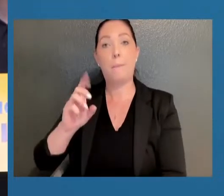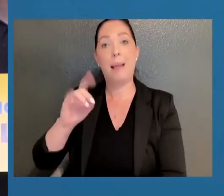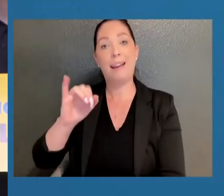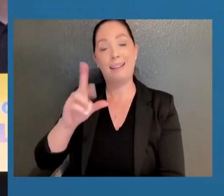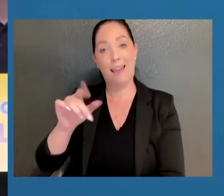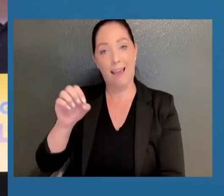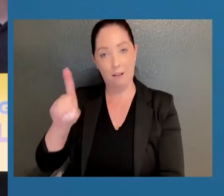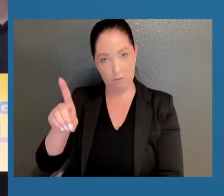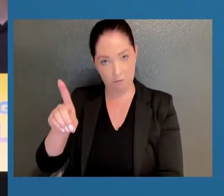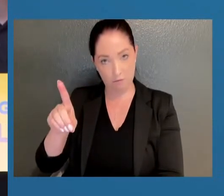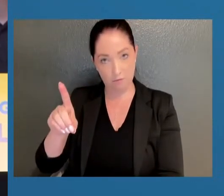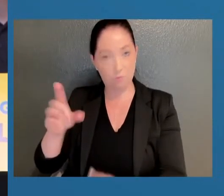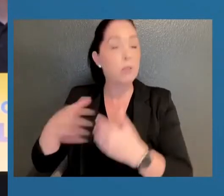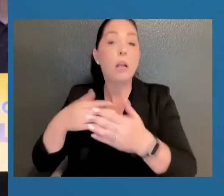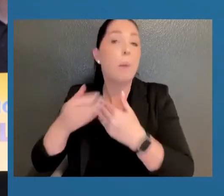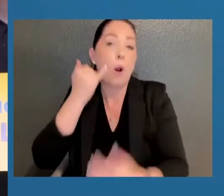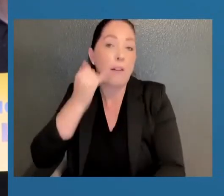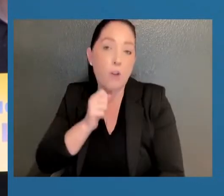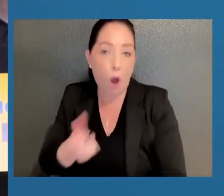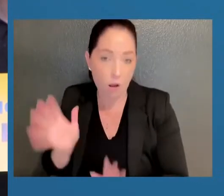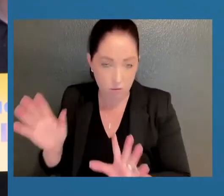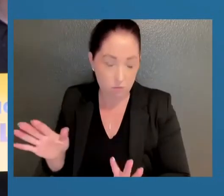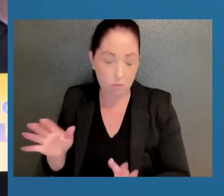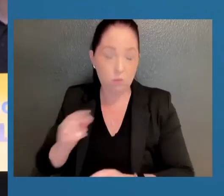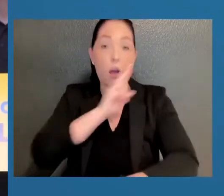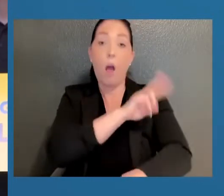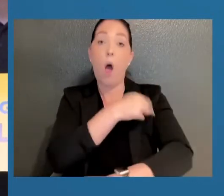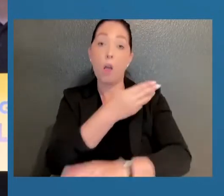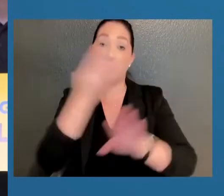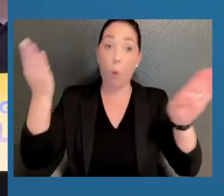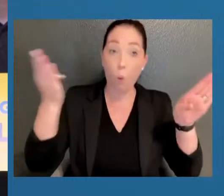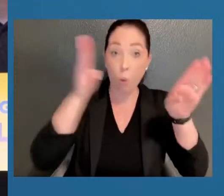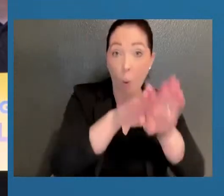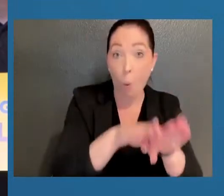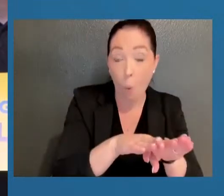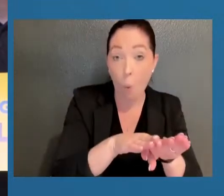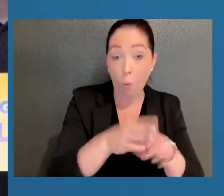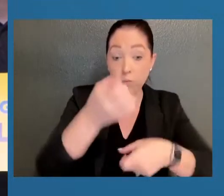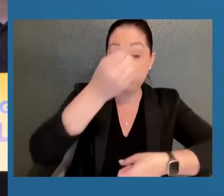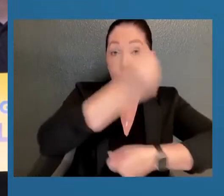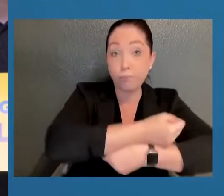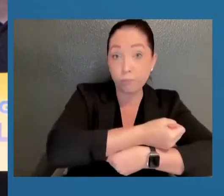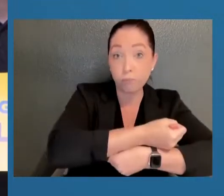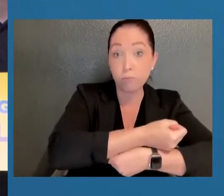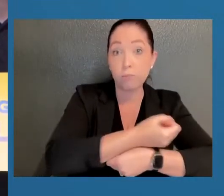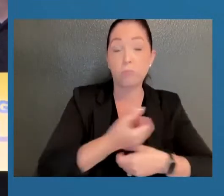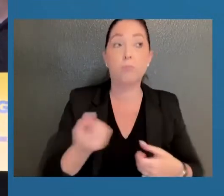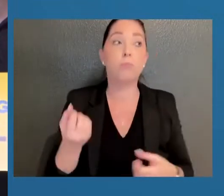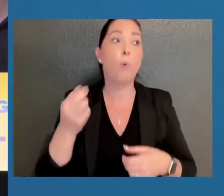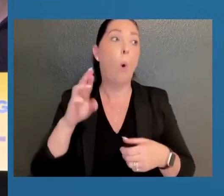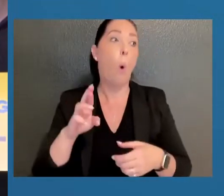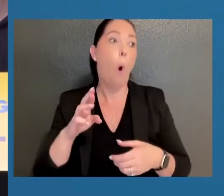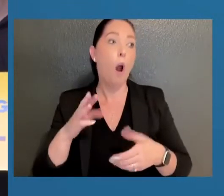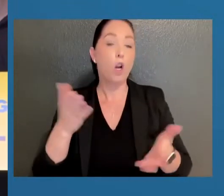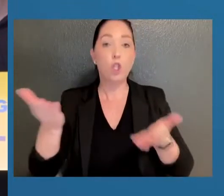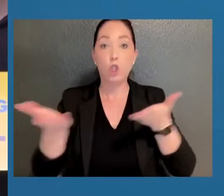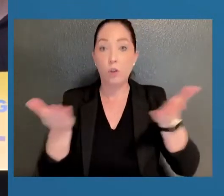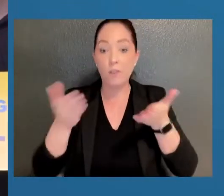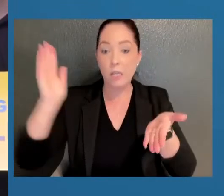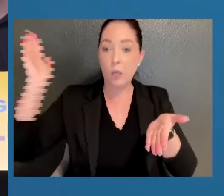Medicaid, a hospital closes in a more rural area, or they have to scale back their services, lay off